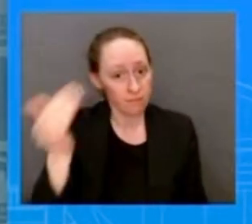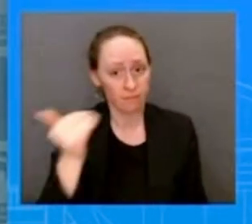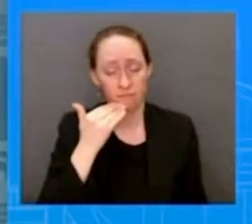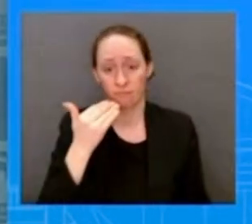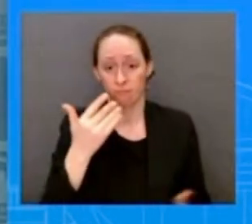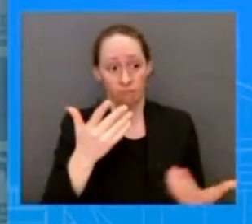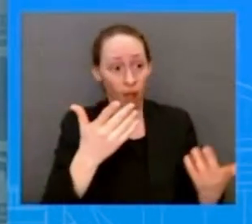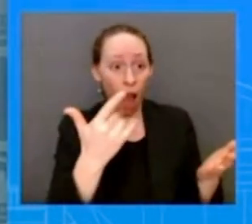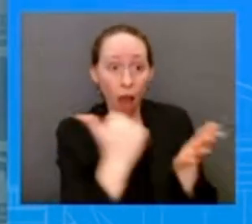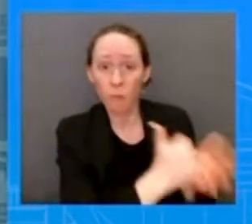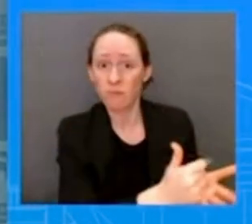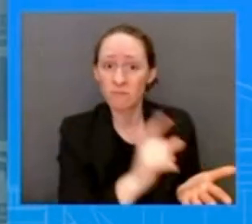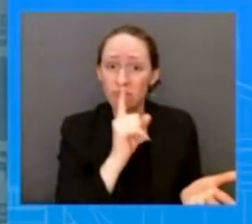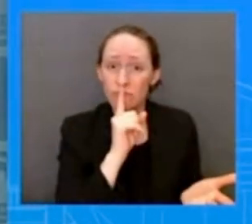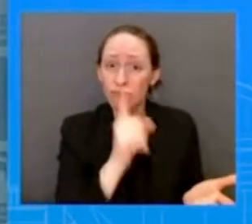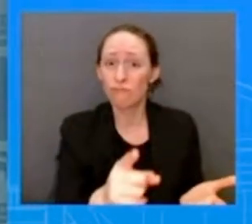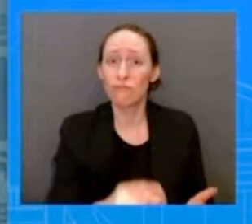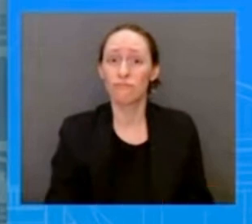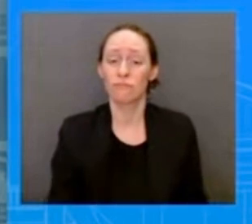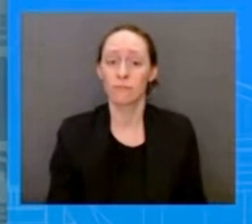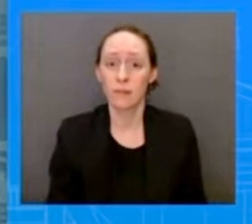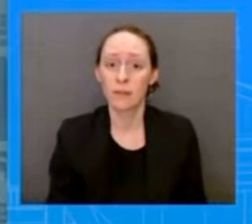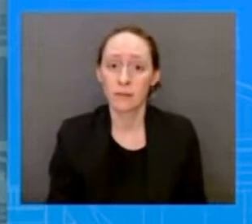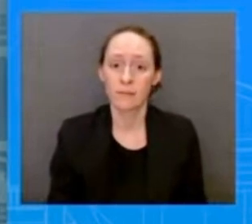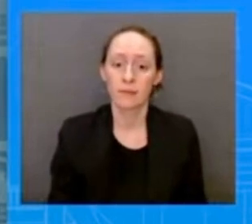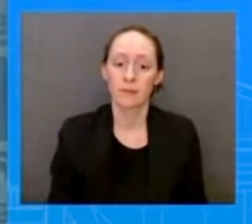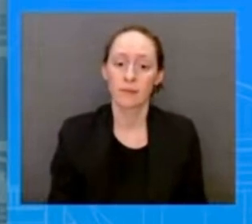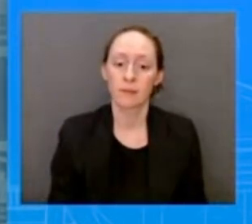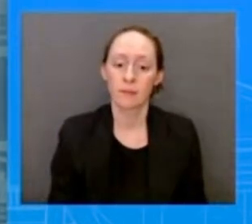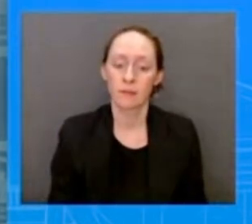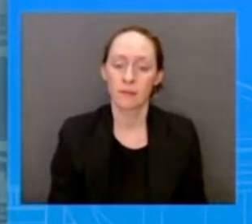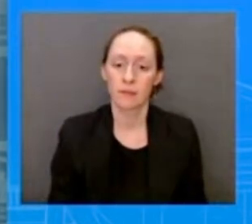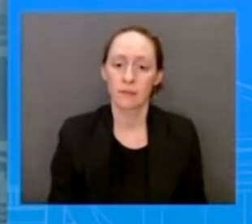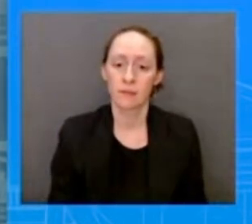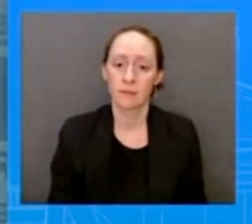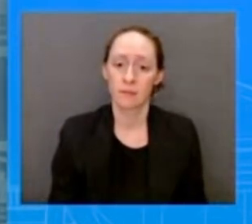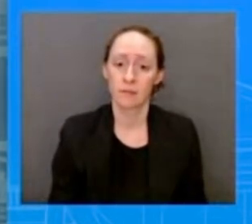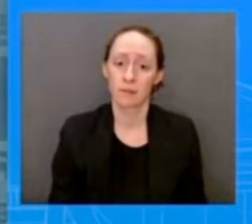groups, and we appreciate that, and we're very grateful for that.